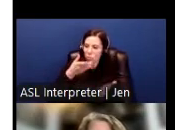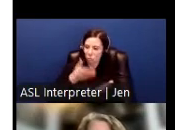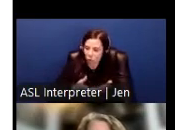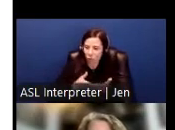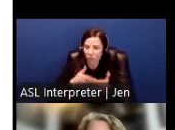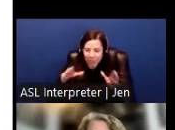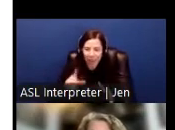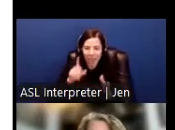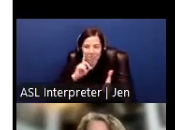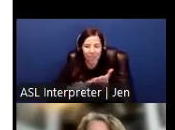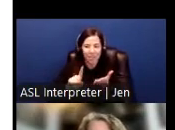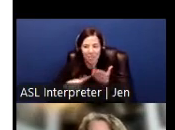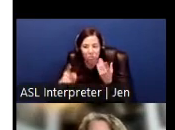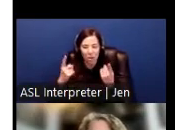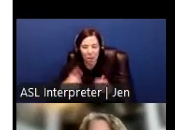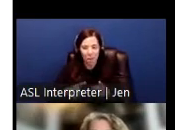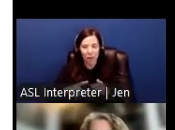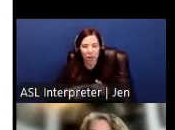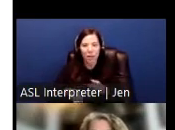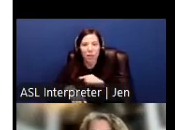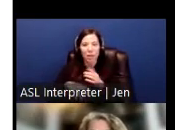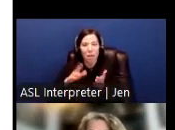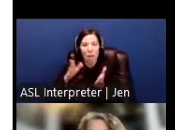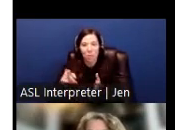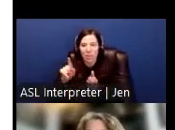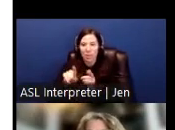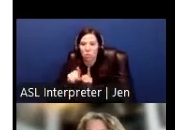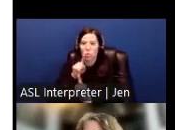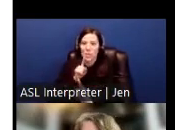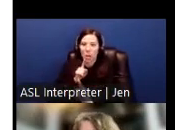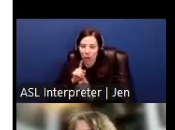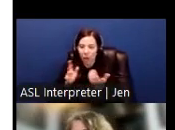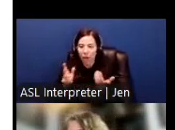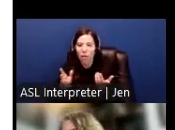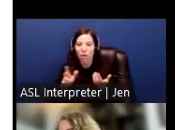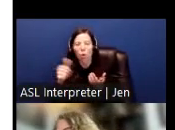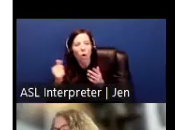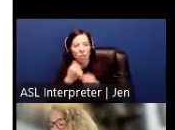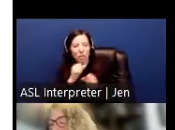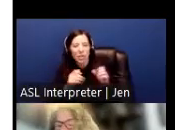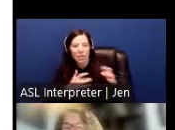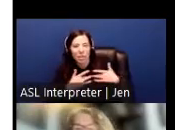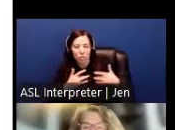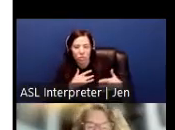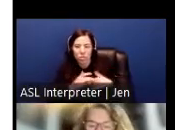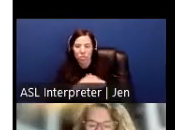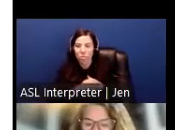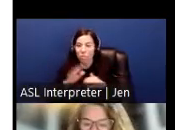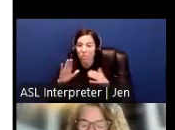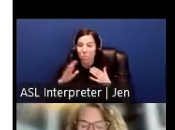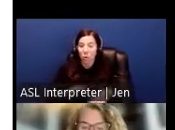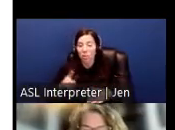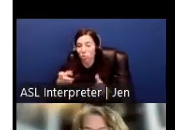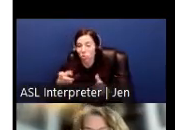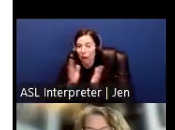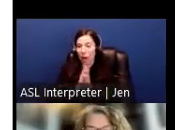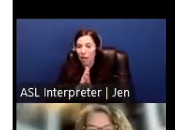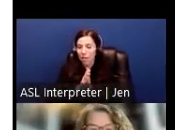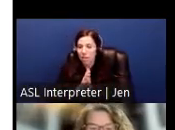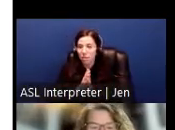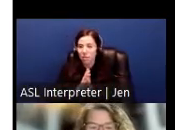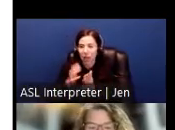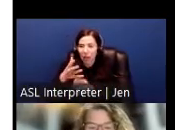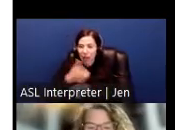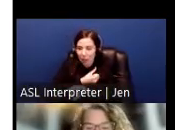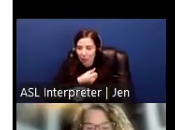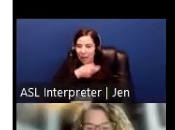active investigation and a case and the person should stay away, or there's some other safety consideration. So your client should ask for it and obtain it